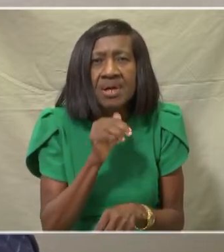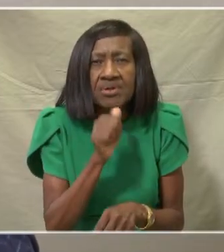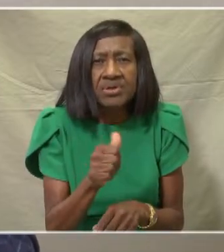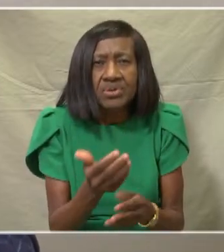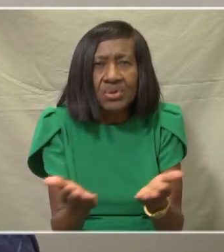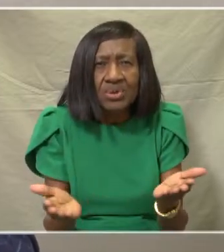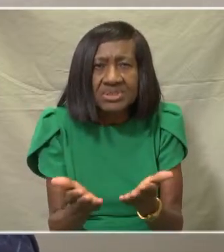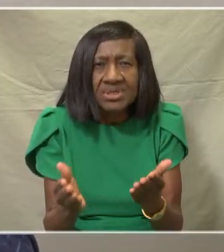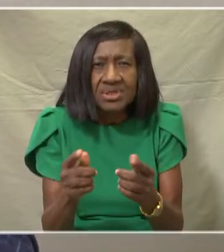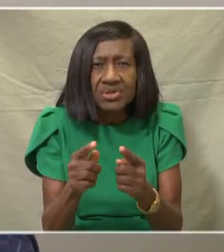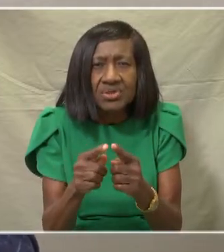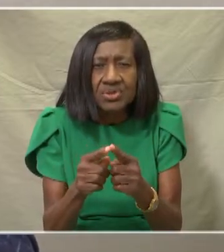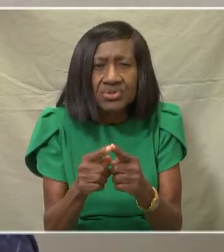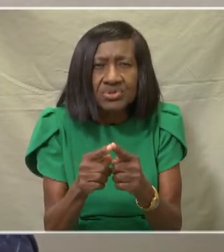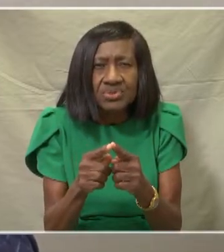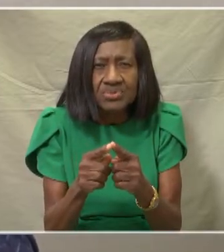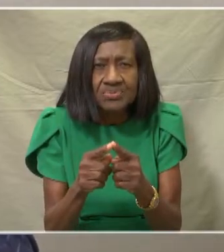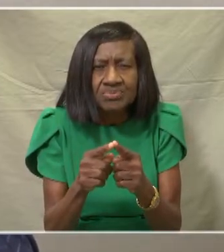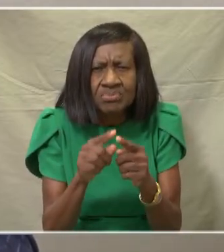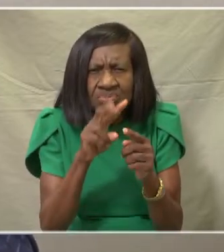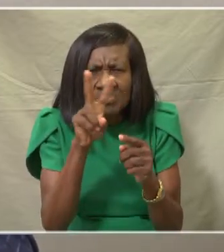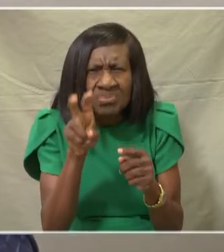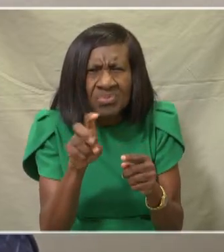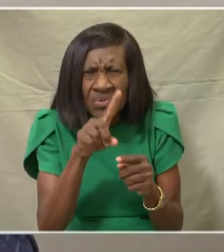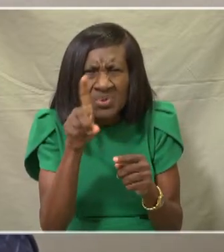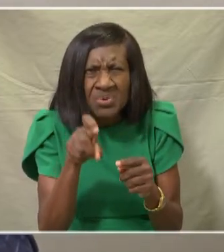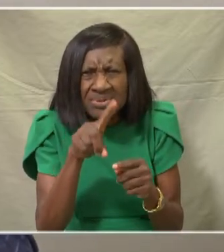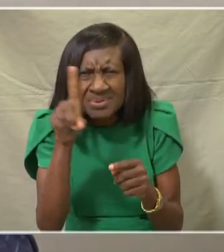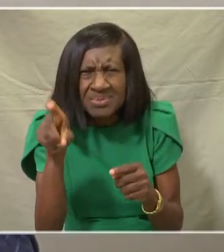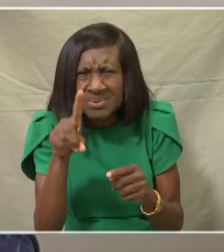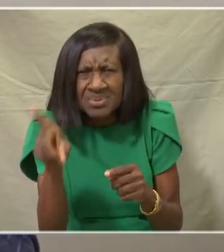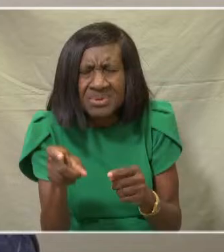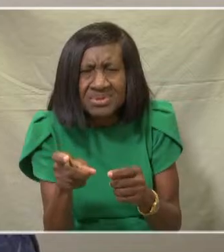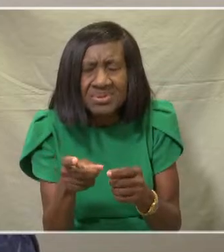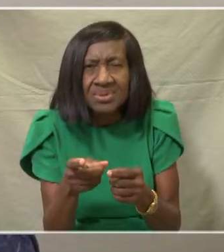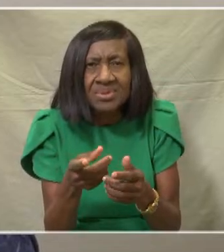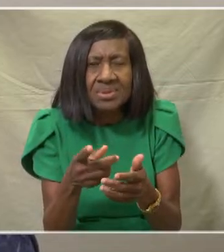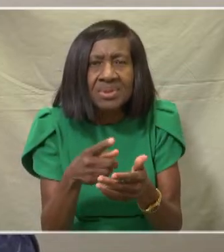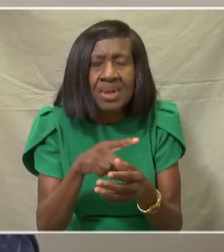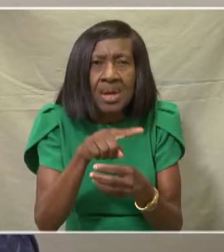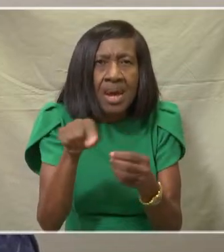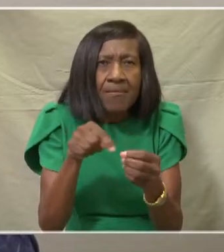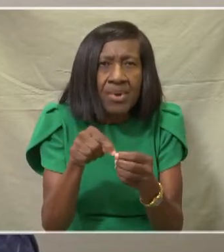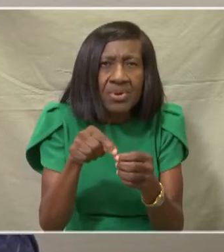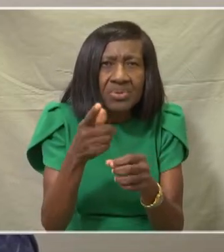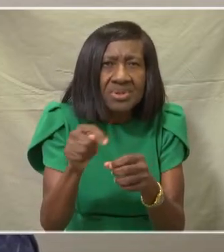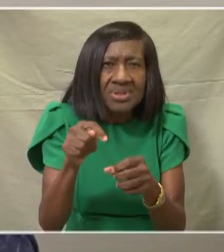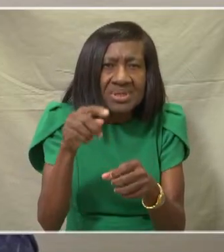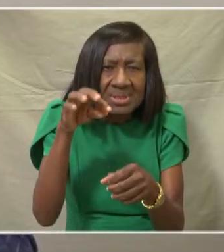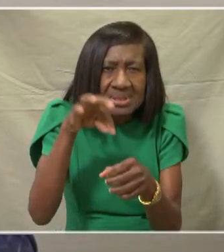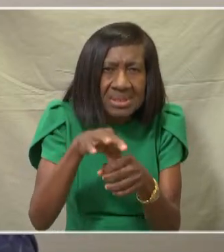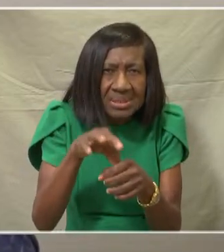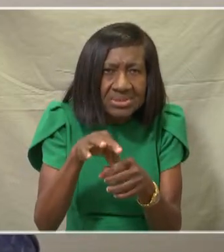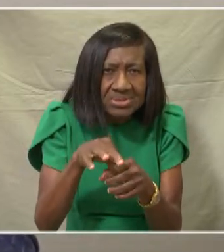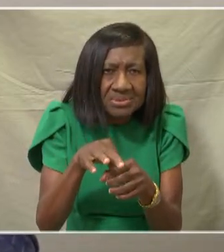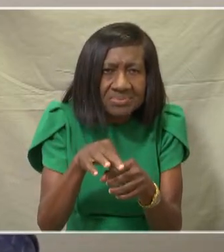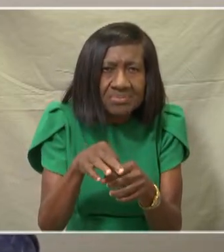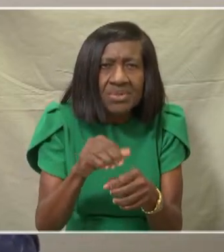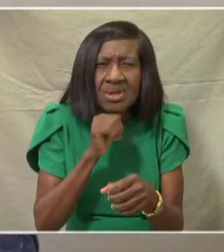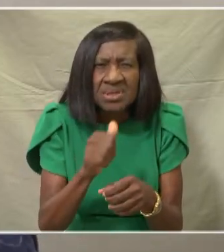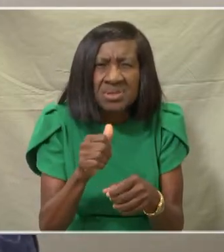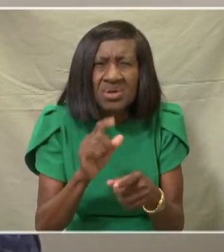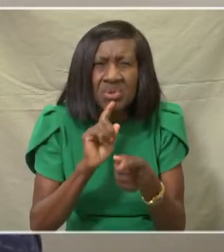here to assess any political dimension of these elections. We really are not going to comment on who wins the